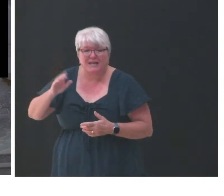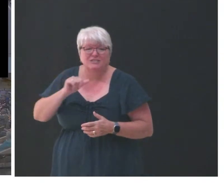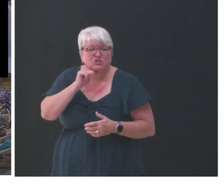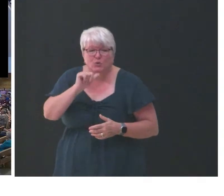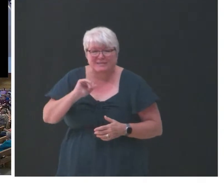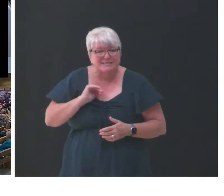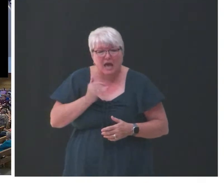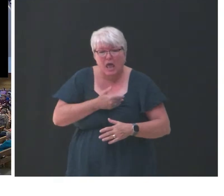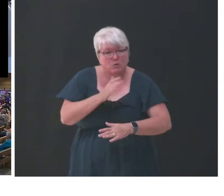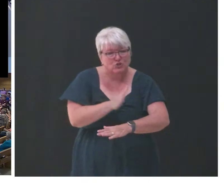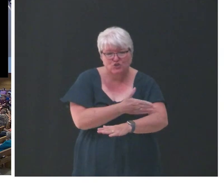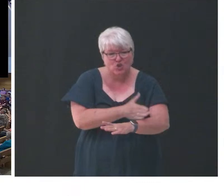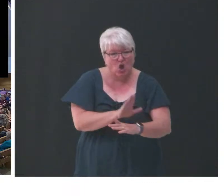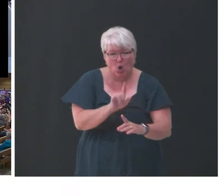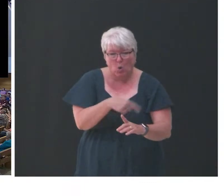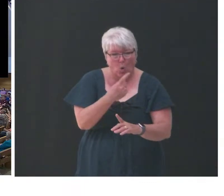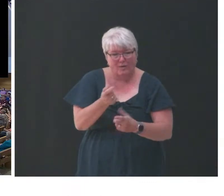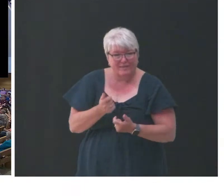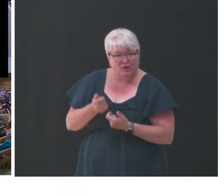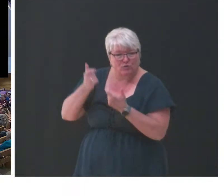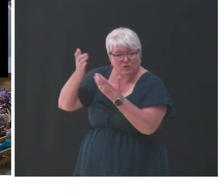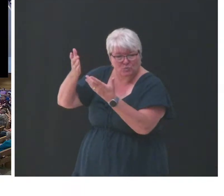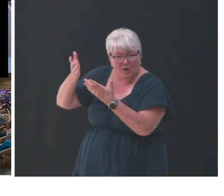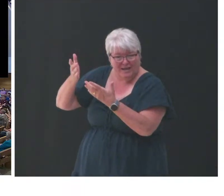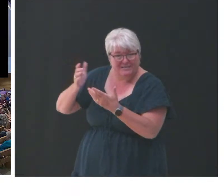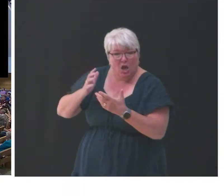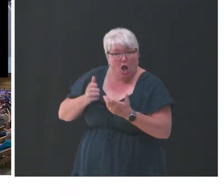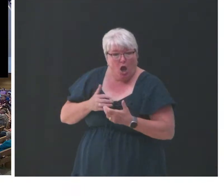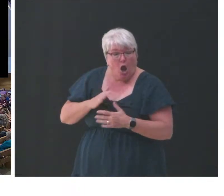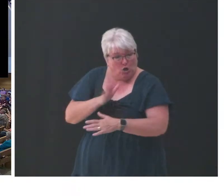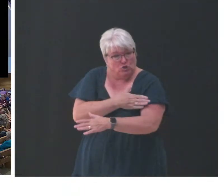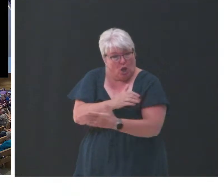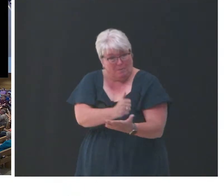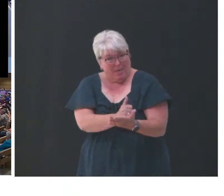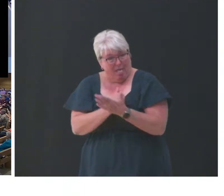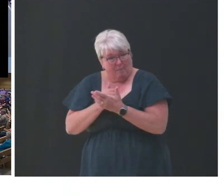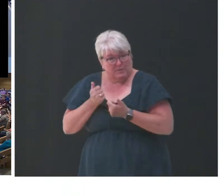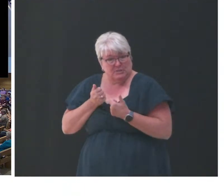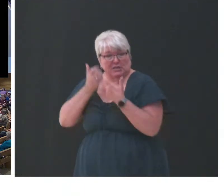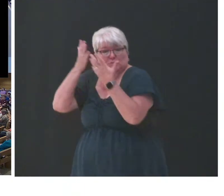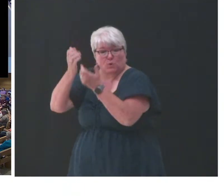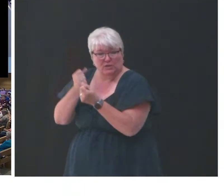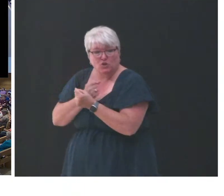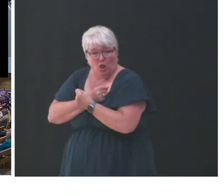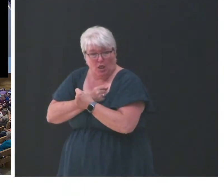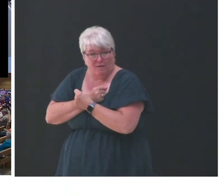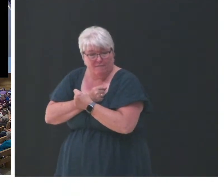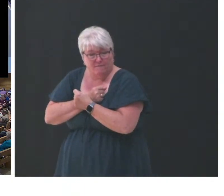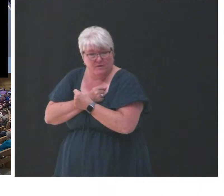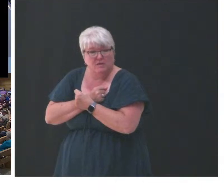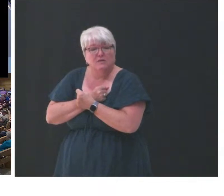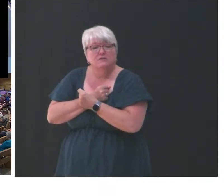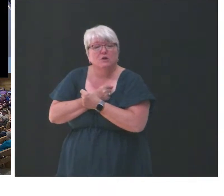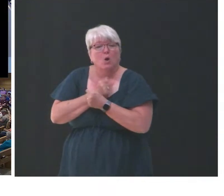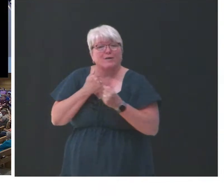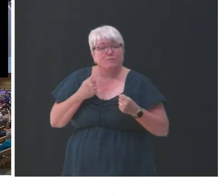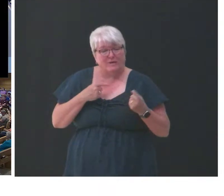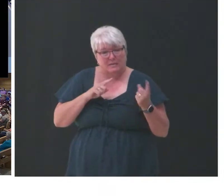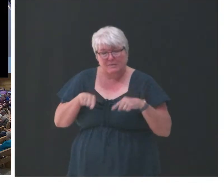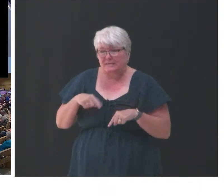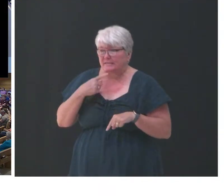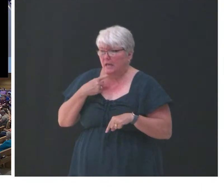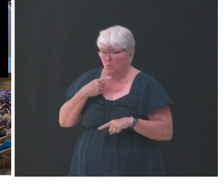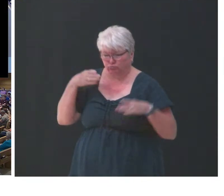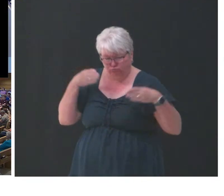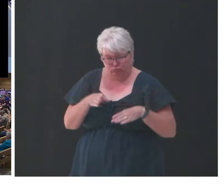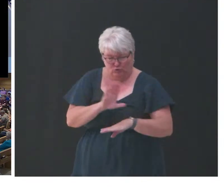our song necessarily that we express, although our song may help us express our love to God. And so when we come in and say, hey, it's all about